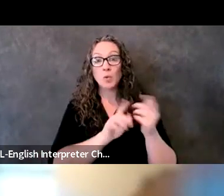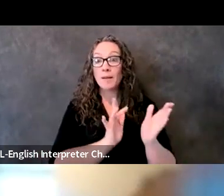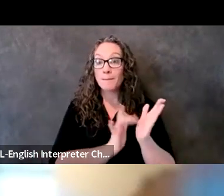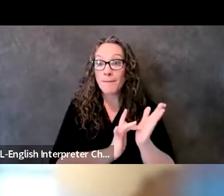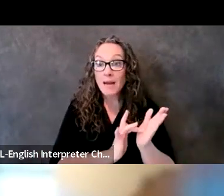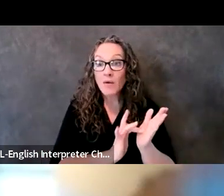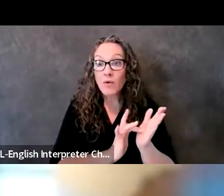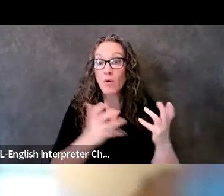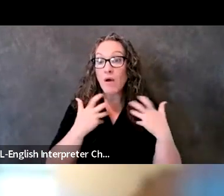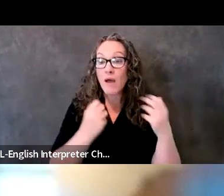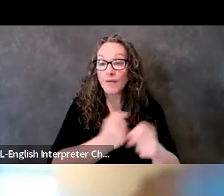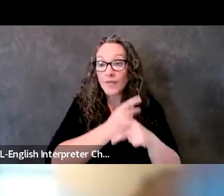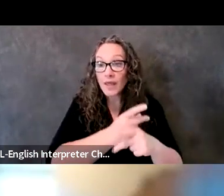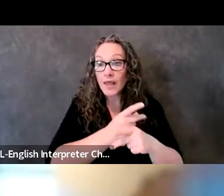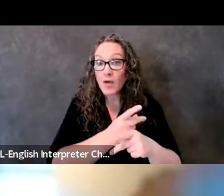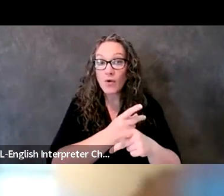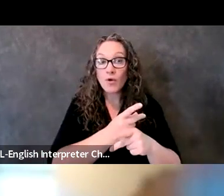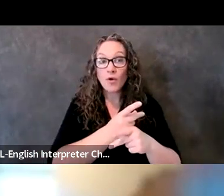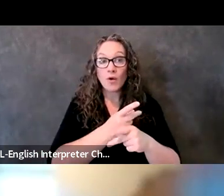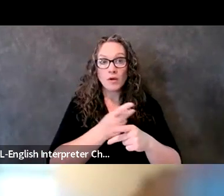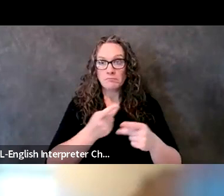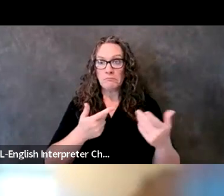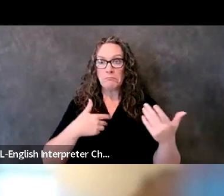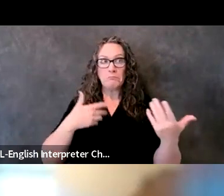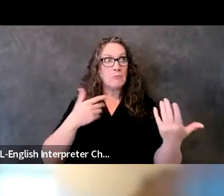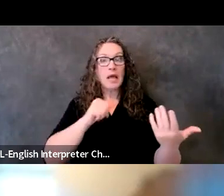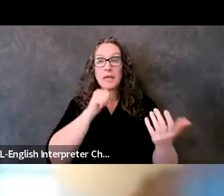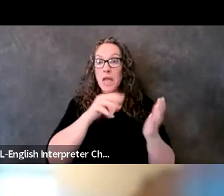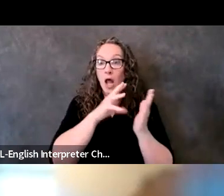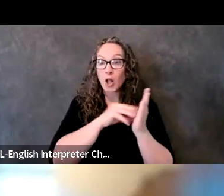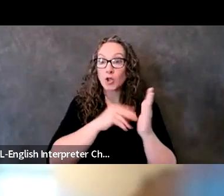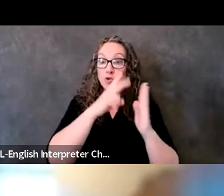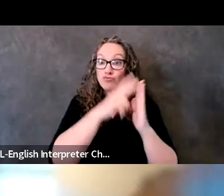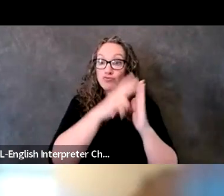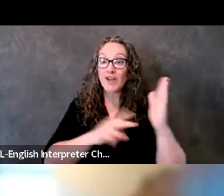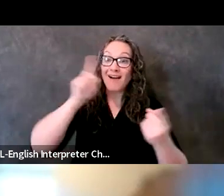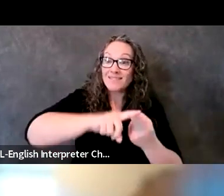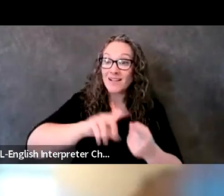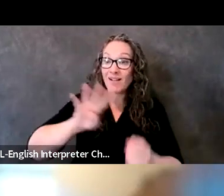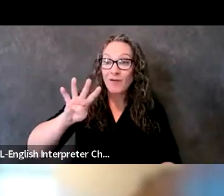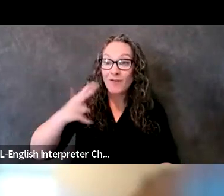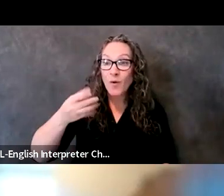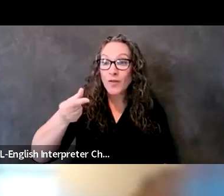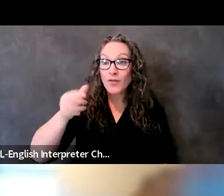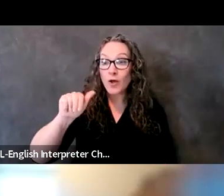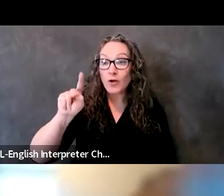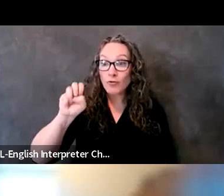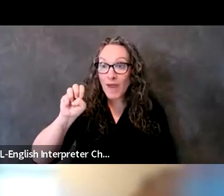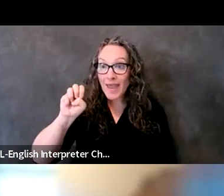medical health care, not learning to read until 4th grade, not being able to